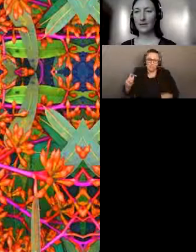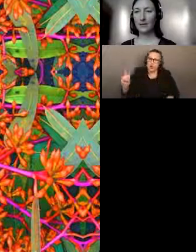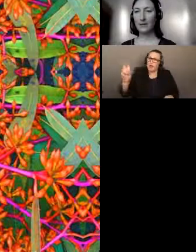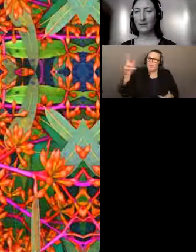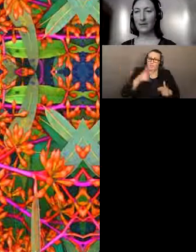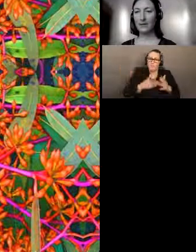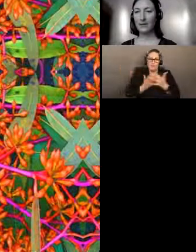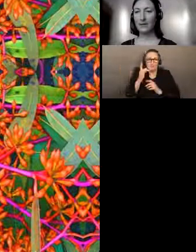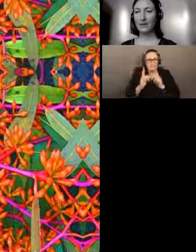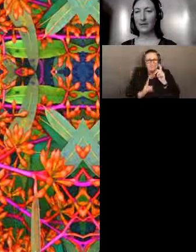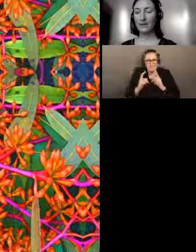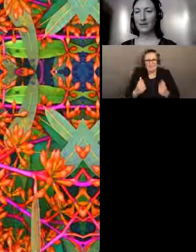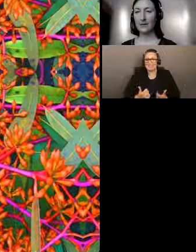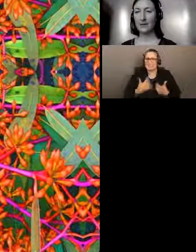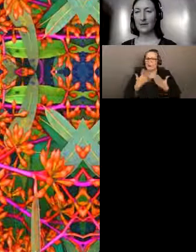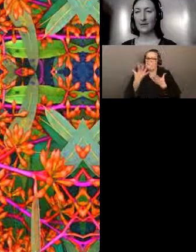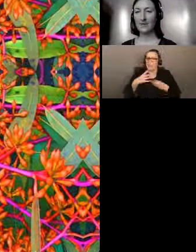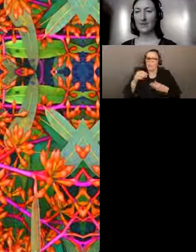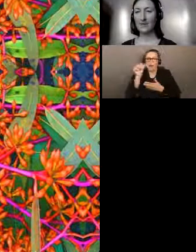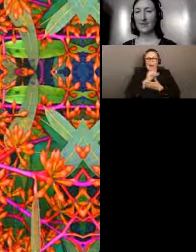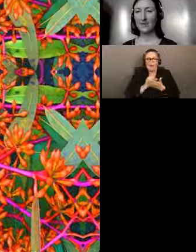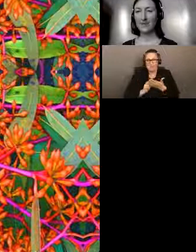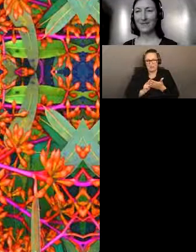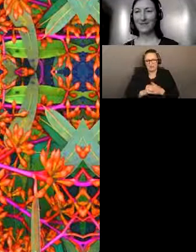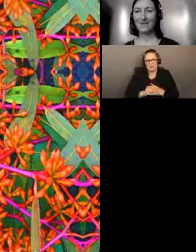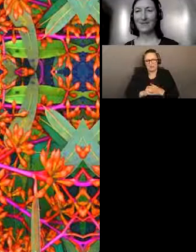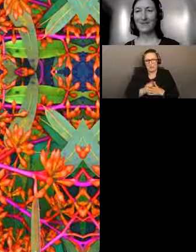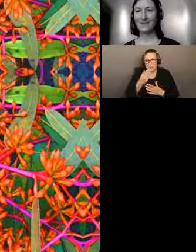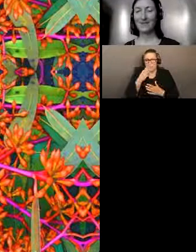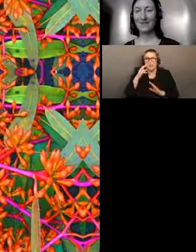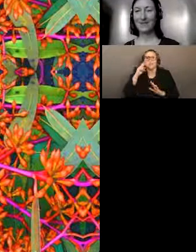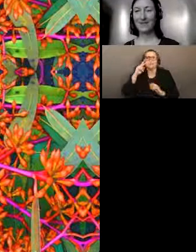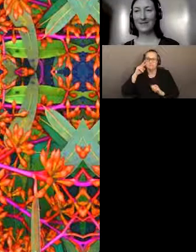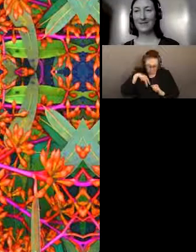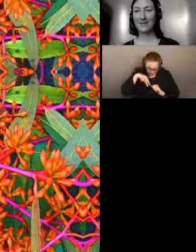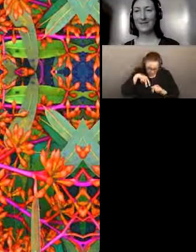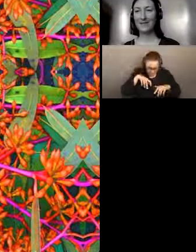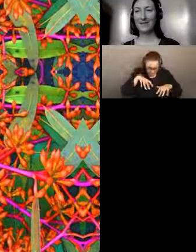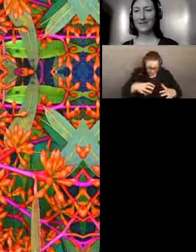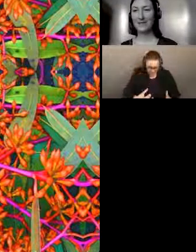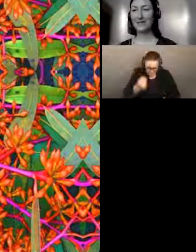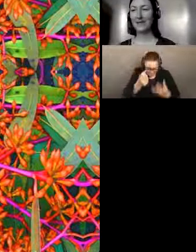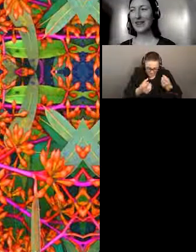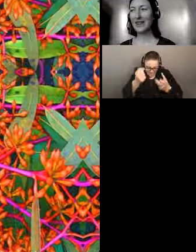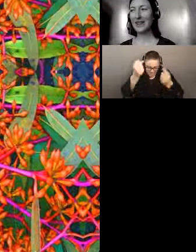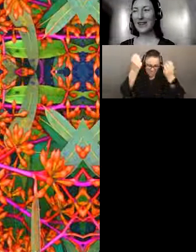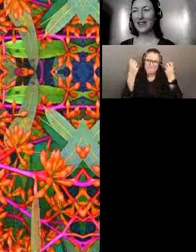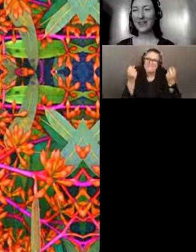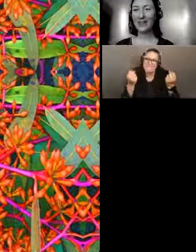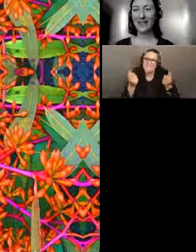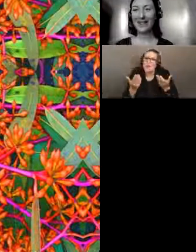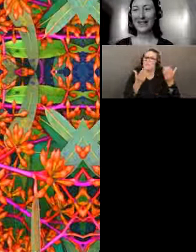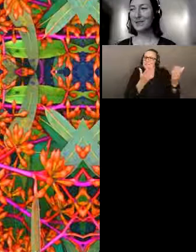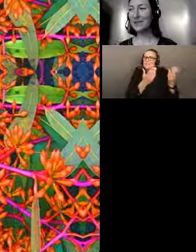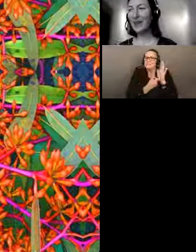Collection. Treasures abound when you cast your eyes to the ground. Over to you, Rebecca. Thank